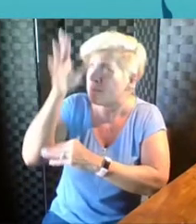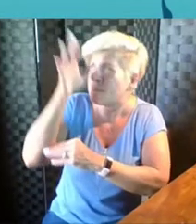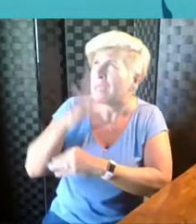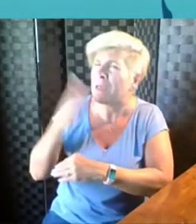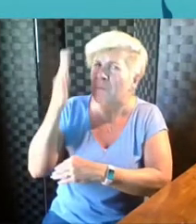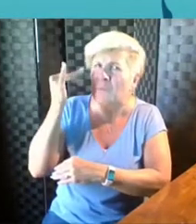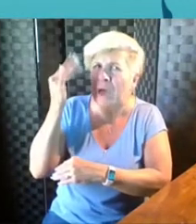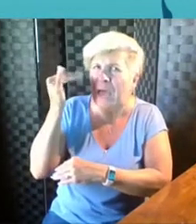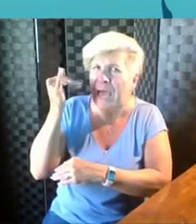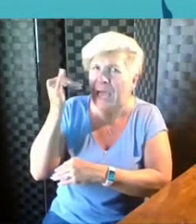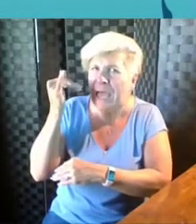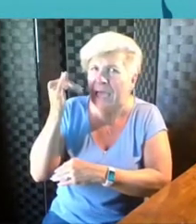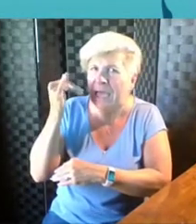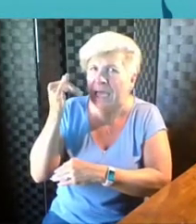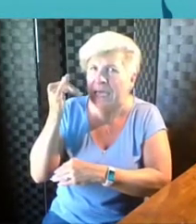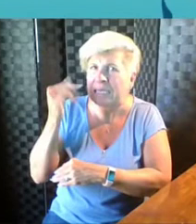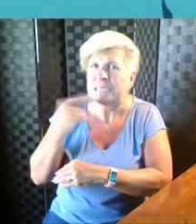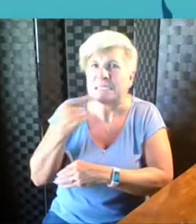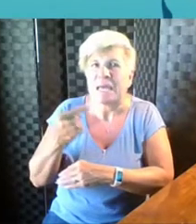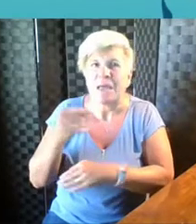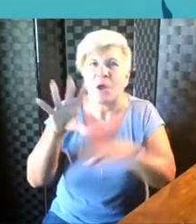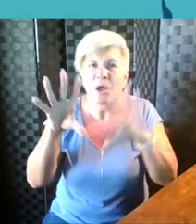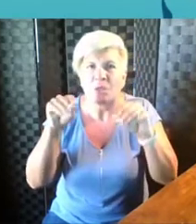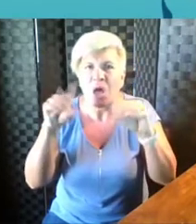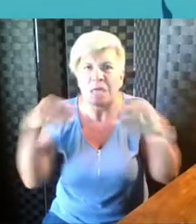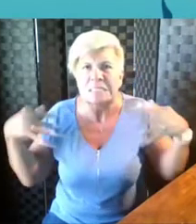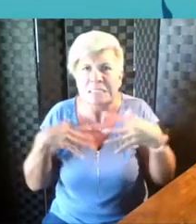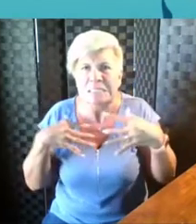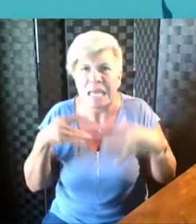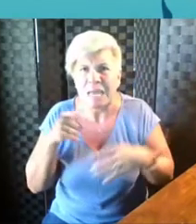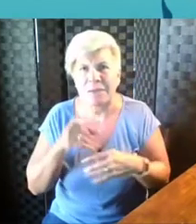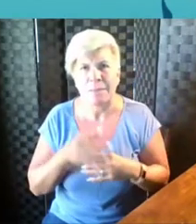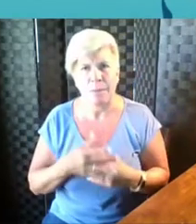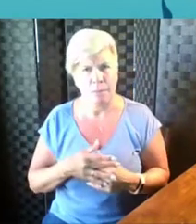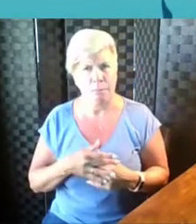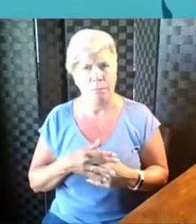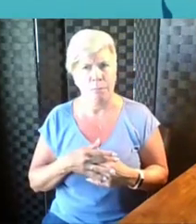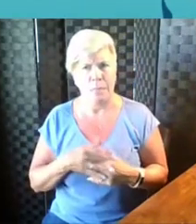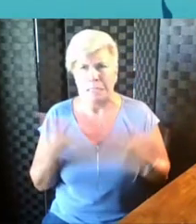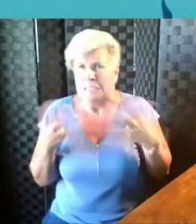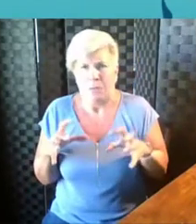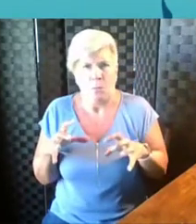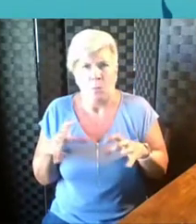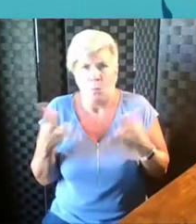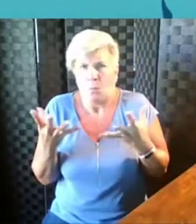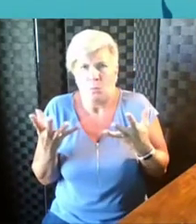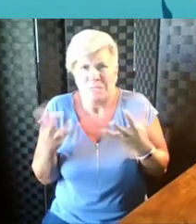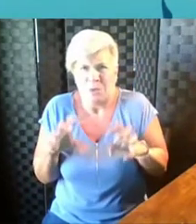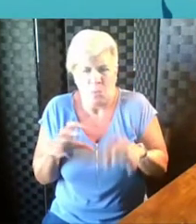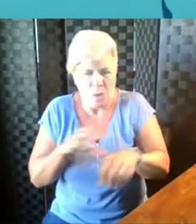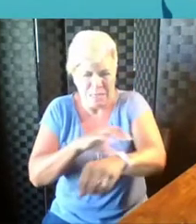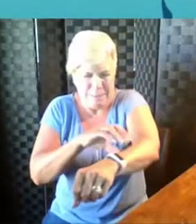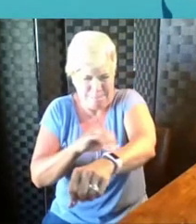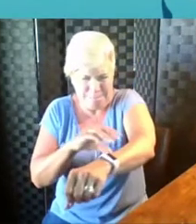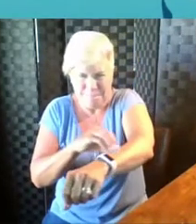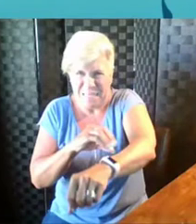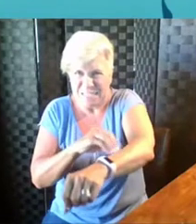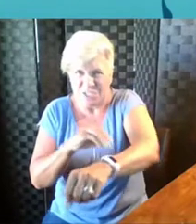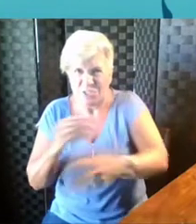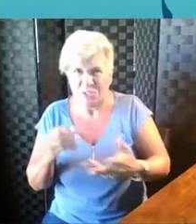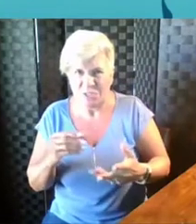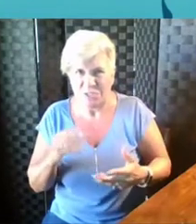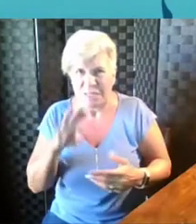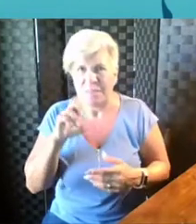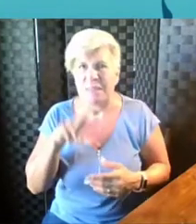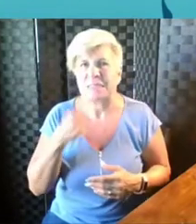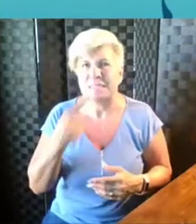a man why. He said that her claws scared him. He did not want to get pinched.